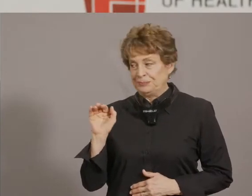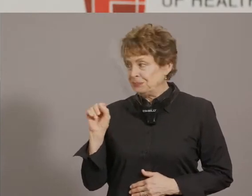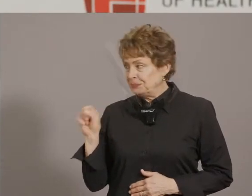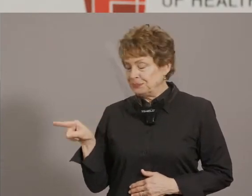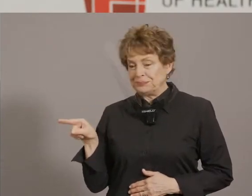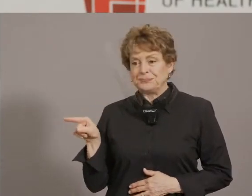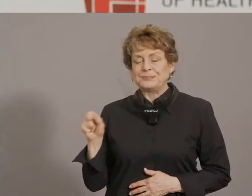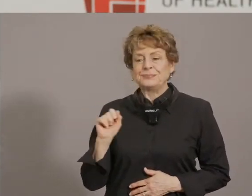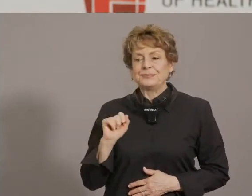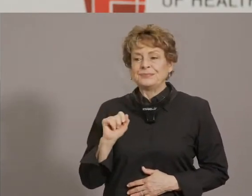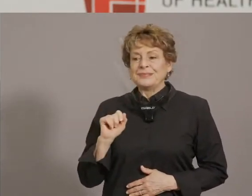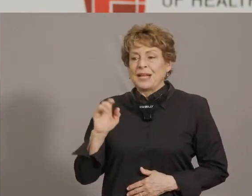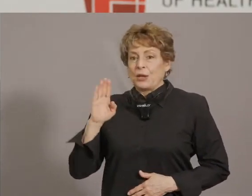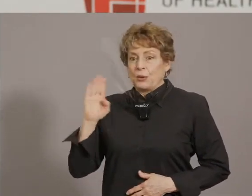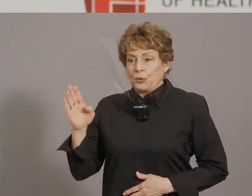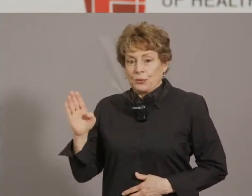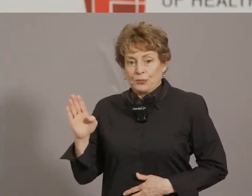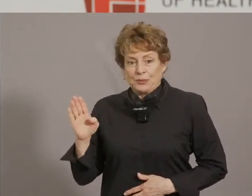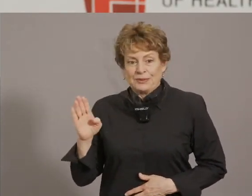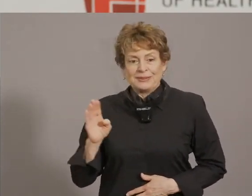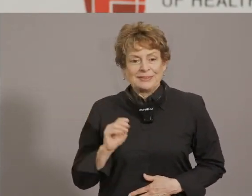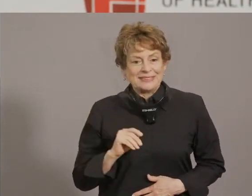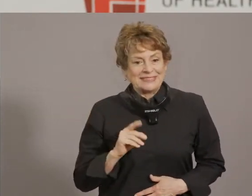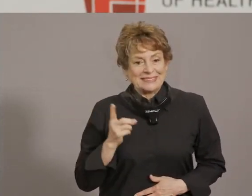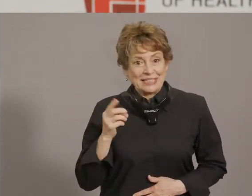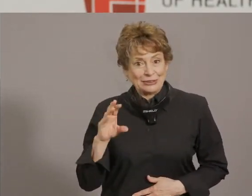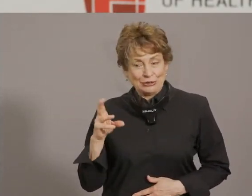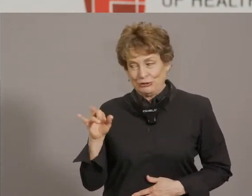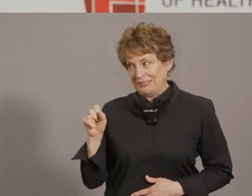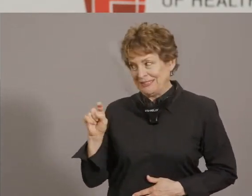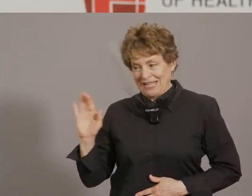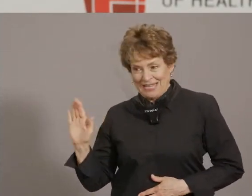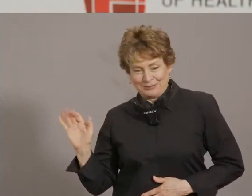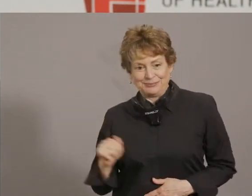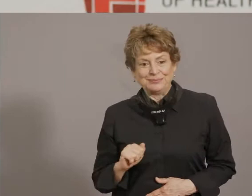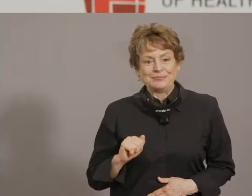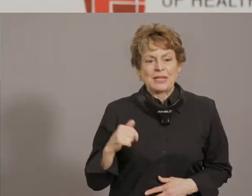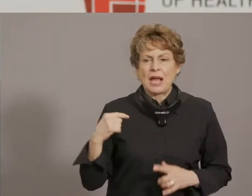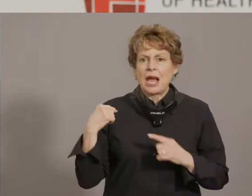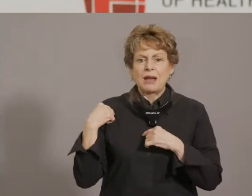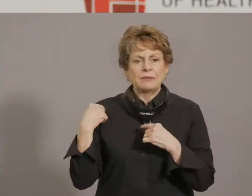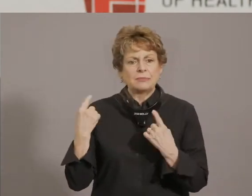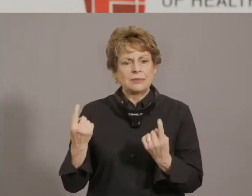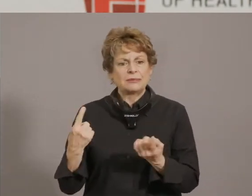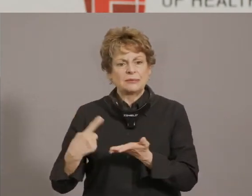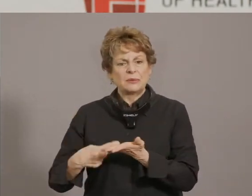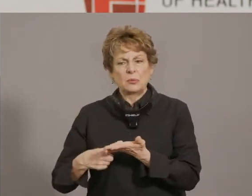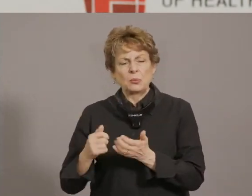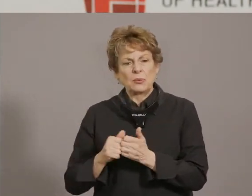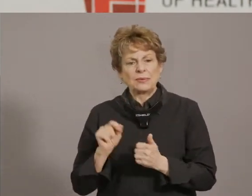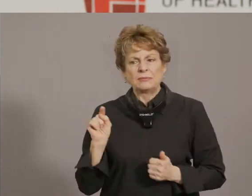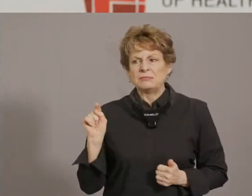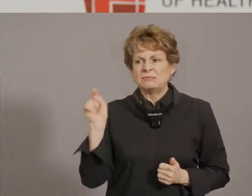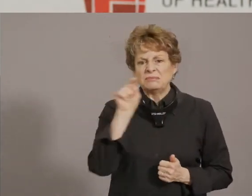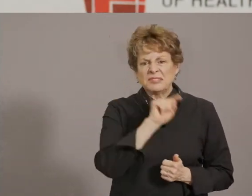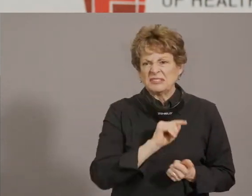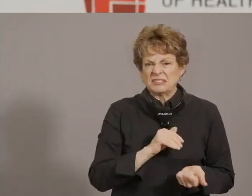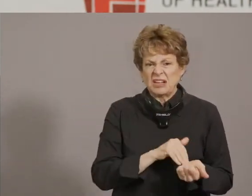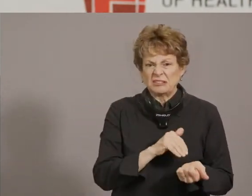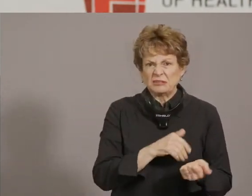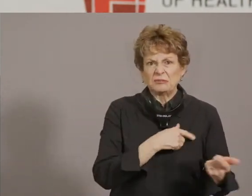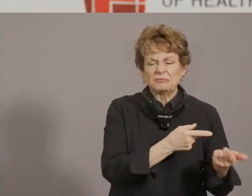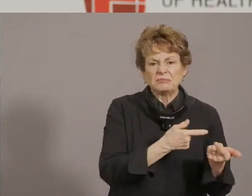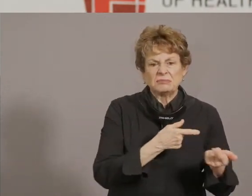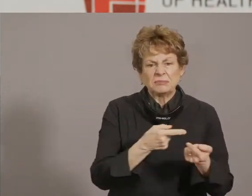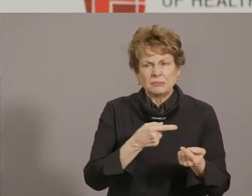Hey, Dr. Chris, thank you. So I've been talking to doctors and they're a little bit worried. I know you mentioned this a little bit earlier, just about